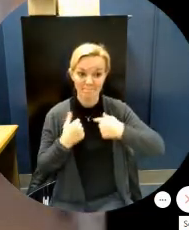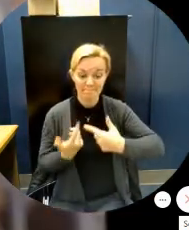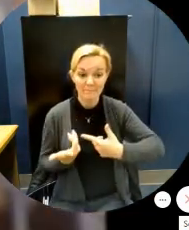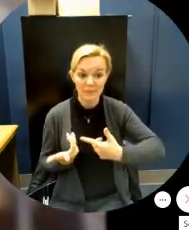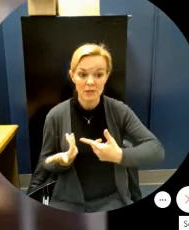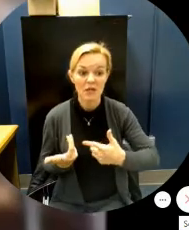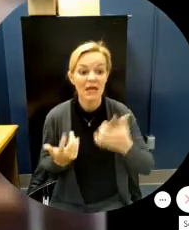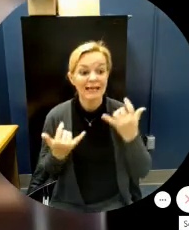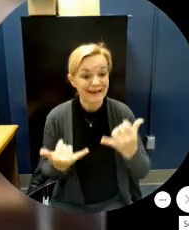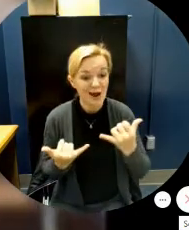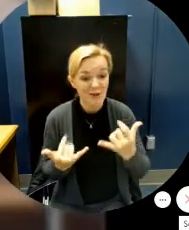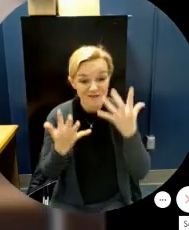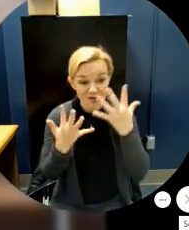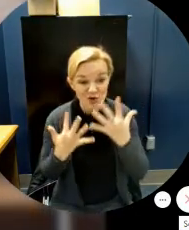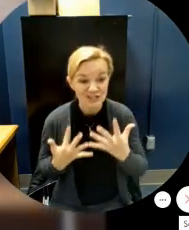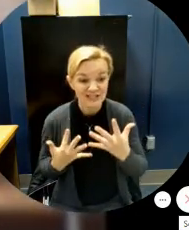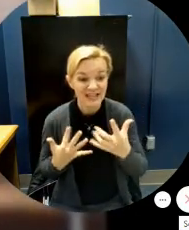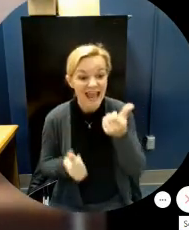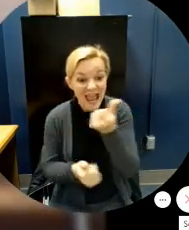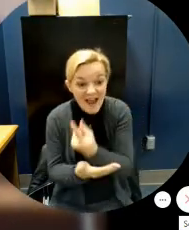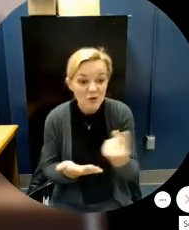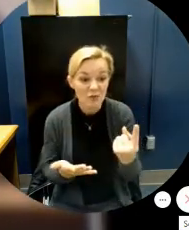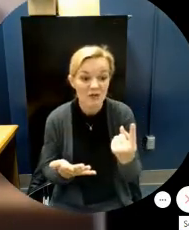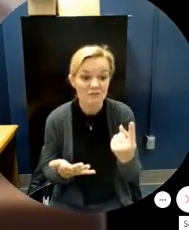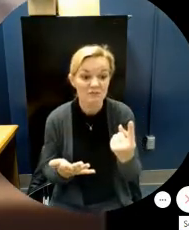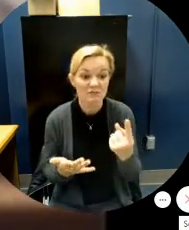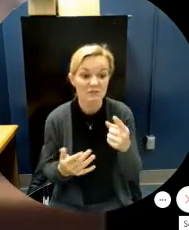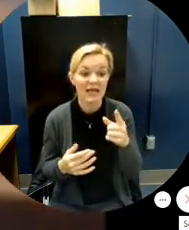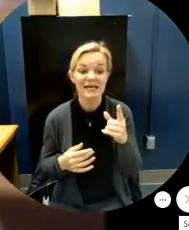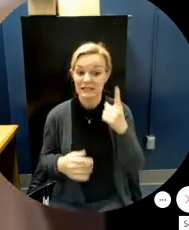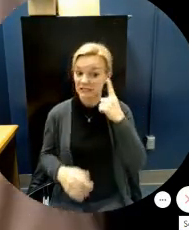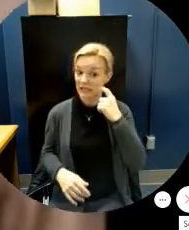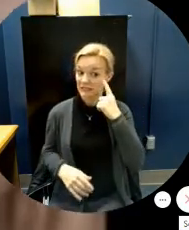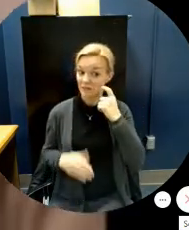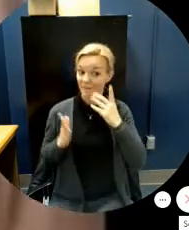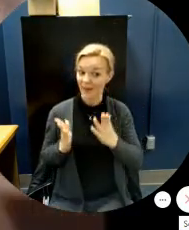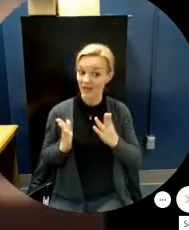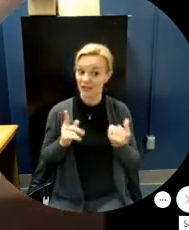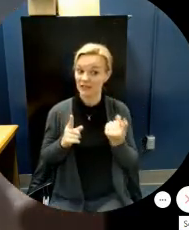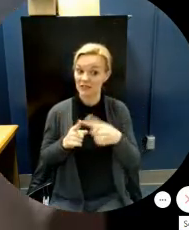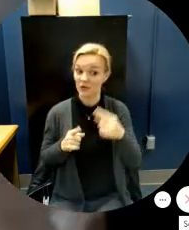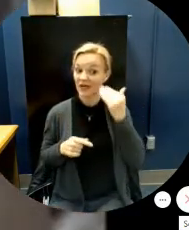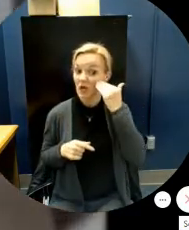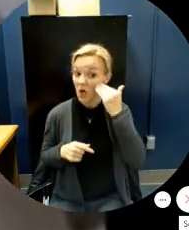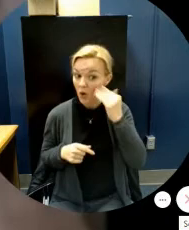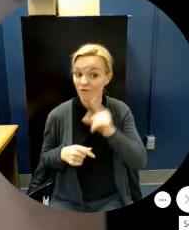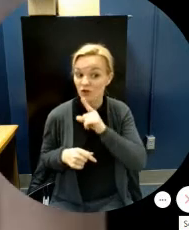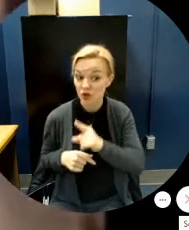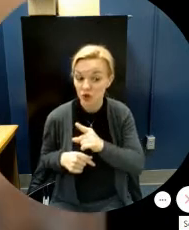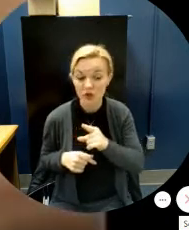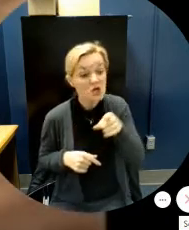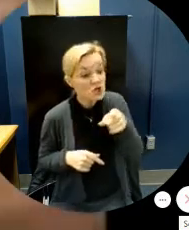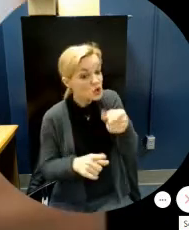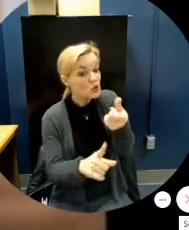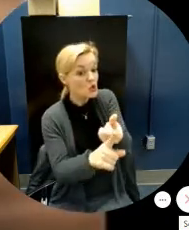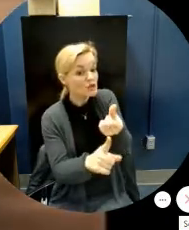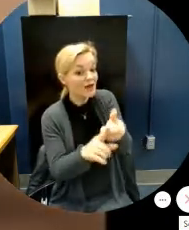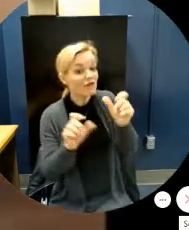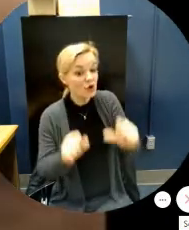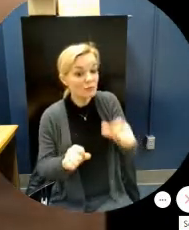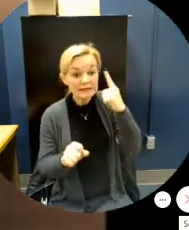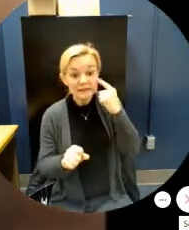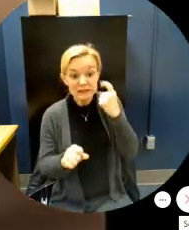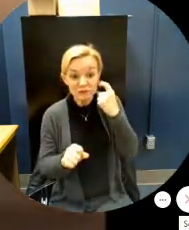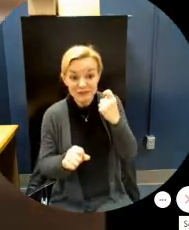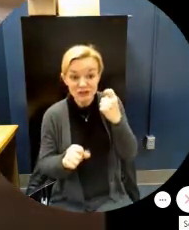everyone, including you, is a suspect until proven otherwise. So if cops seem a little too cautious, or aggressive, or